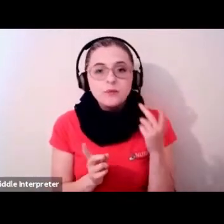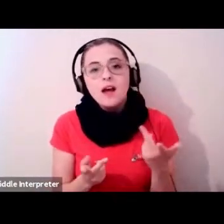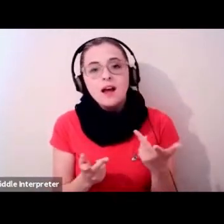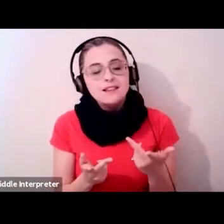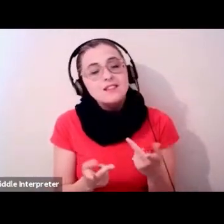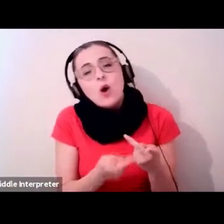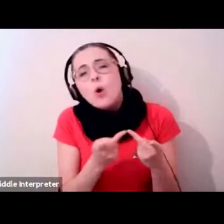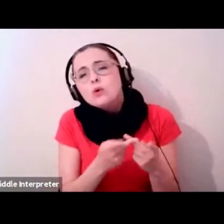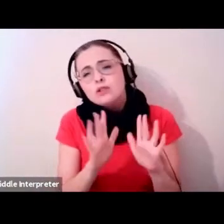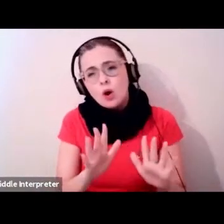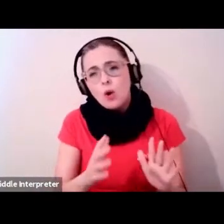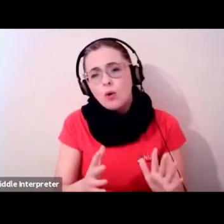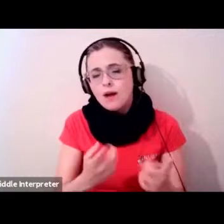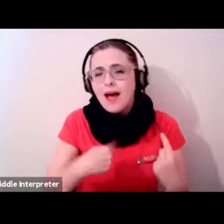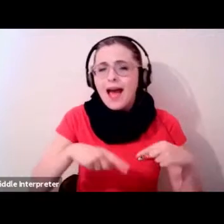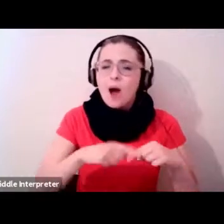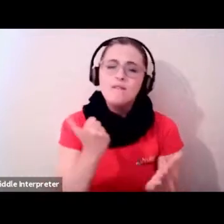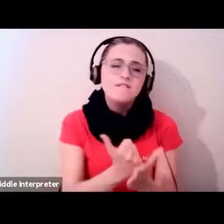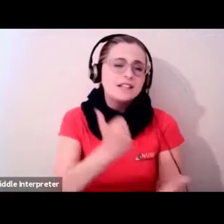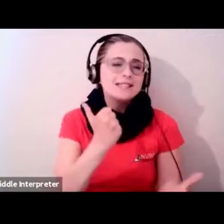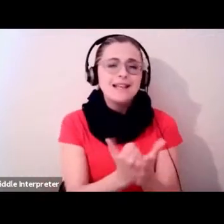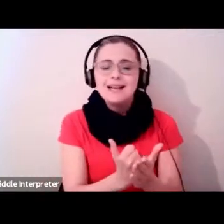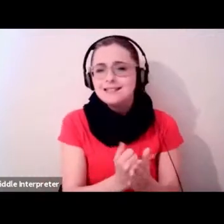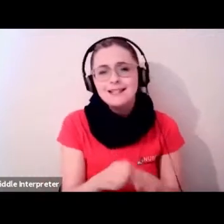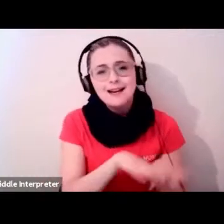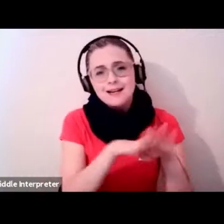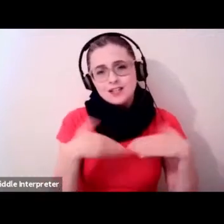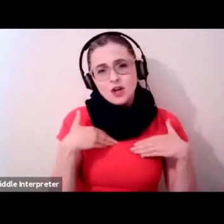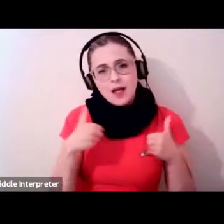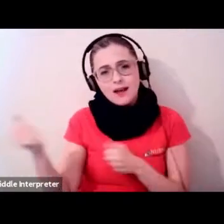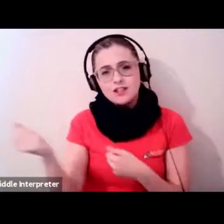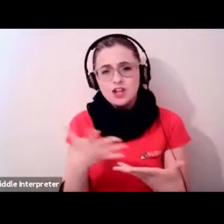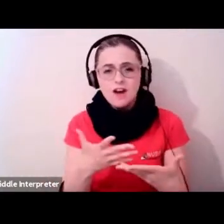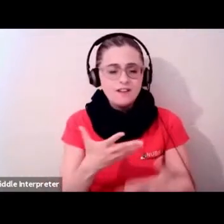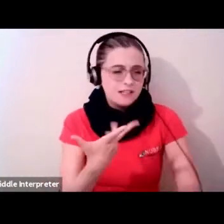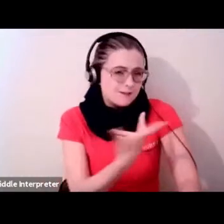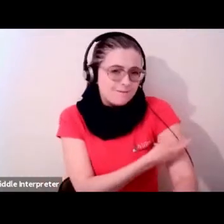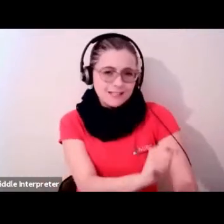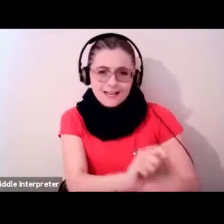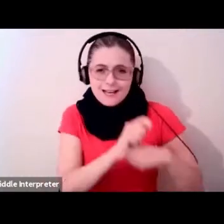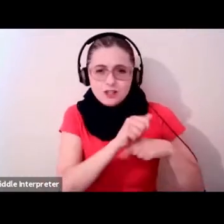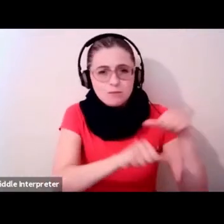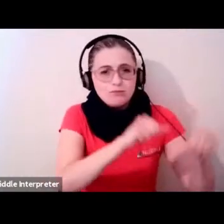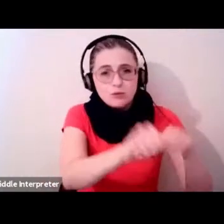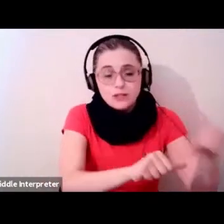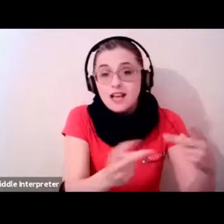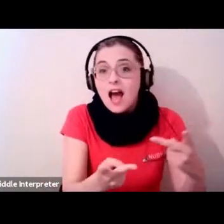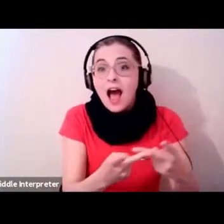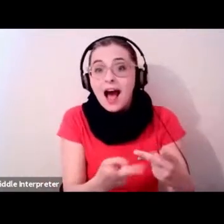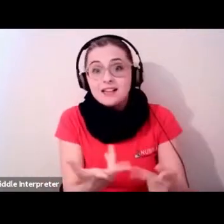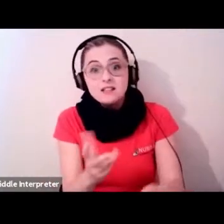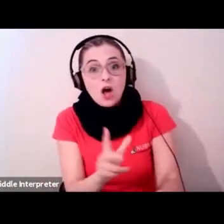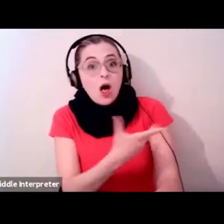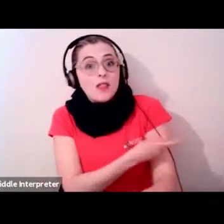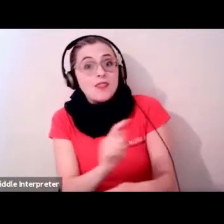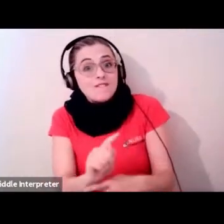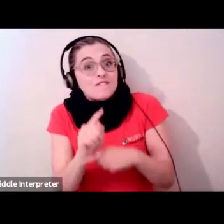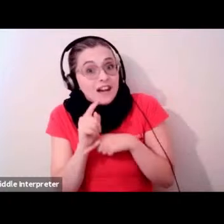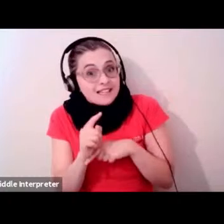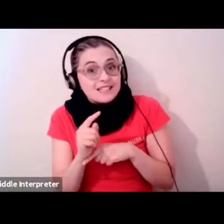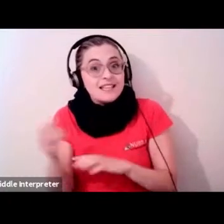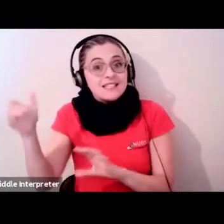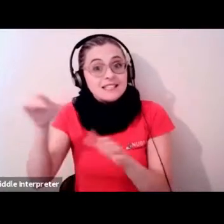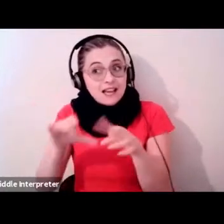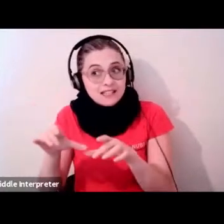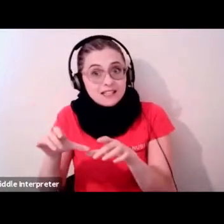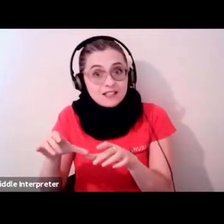Health Service has run the vaccination programme, and because the vaccine scientists who were taught in our schools by